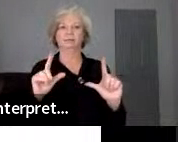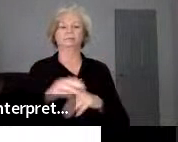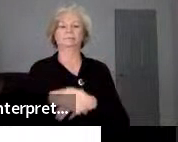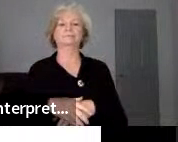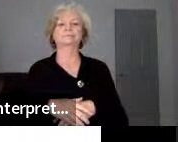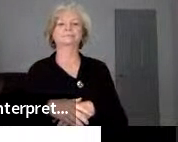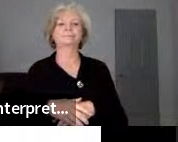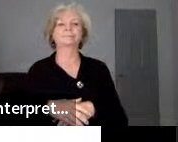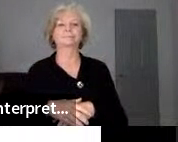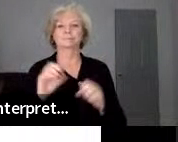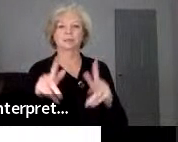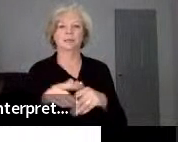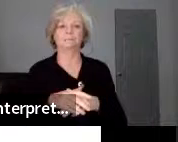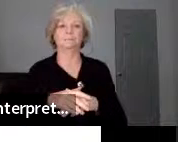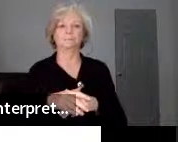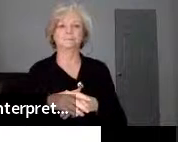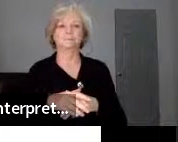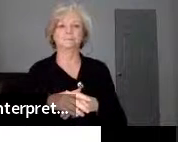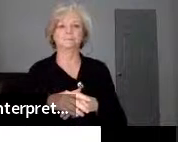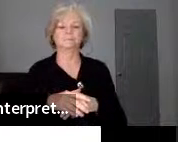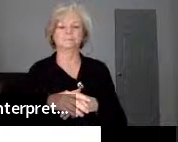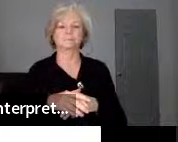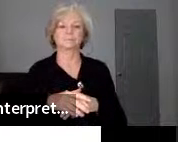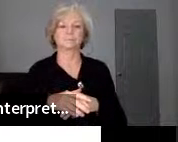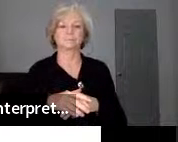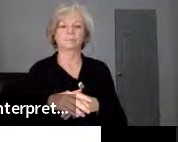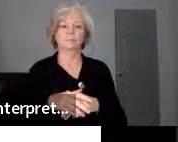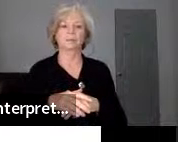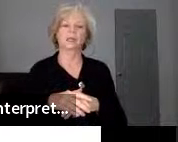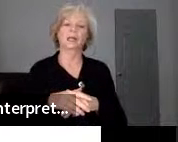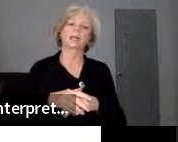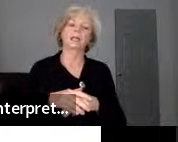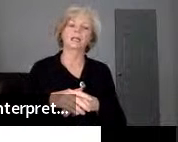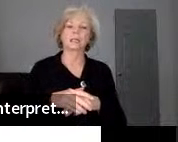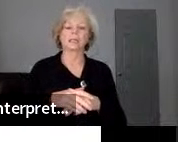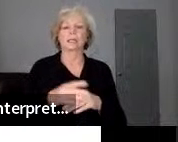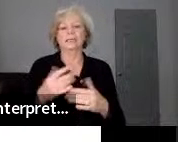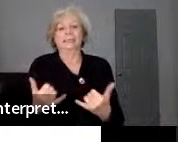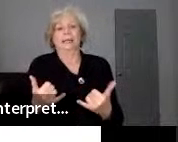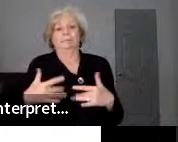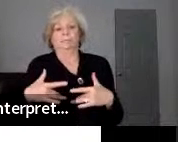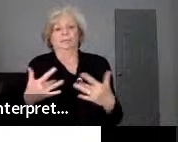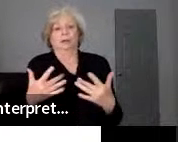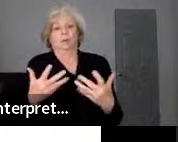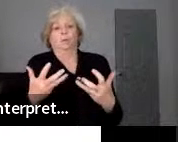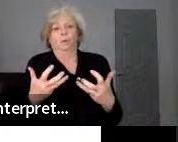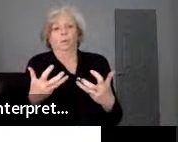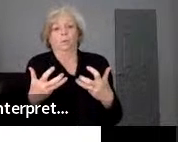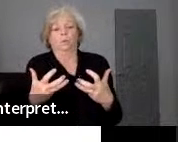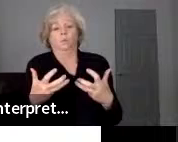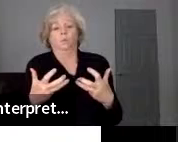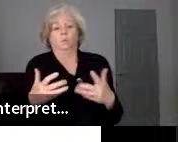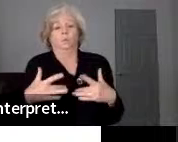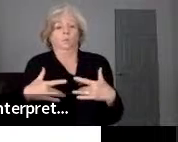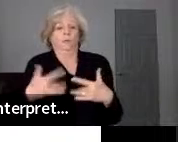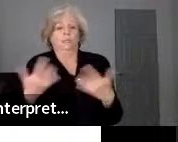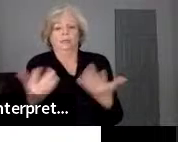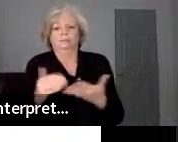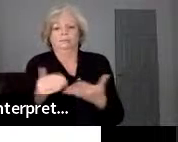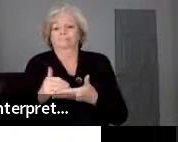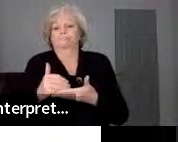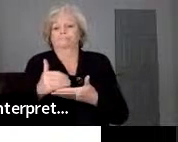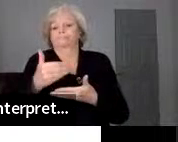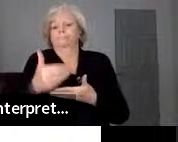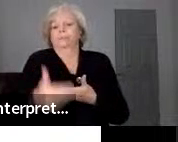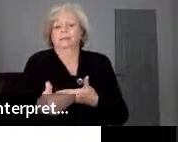All right. So really, we wanted to just talk a little bit about where do we go from here, and really, is there a finish line, and